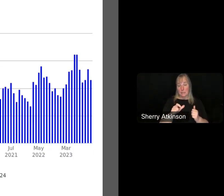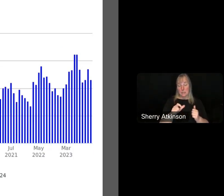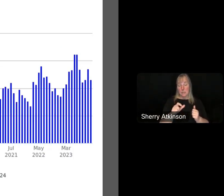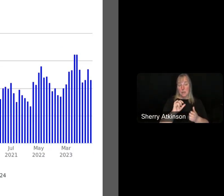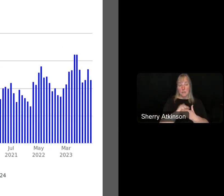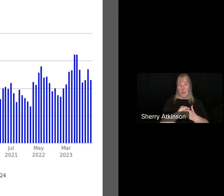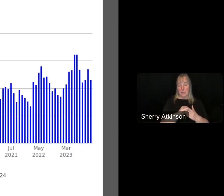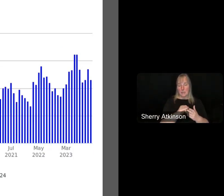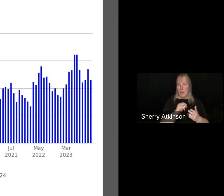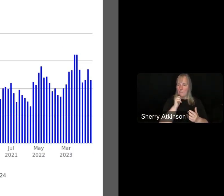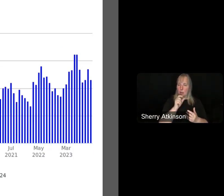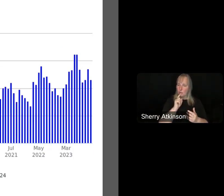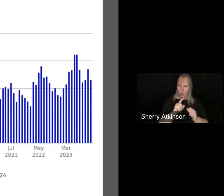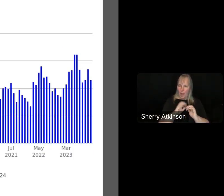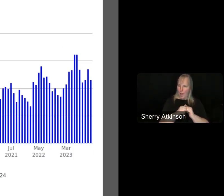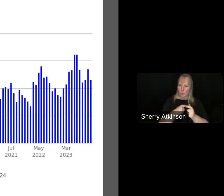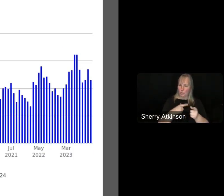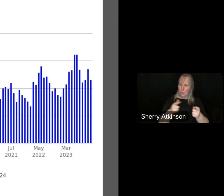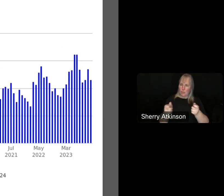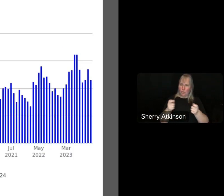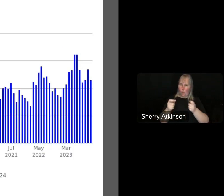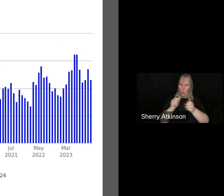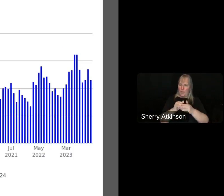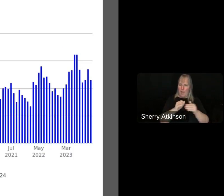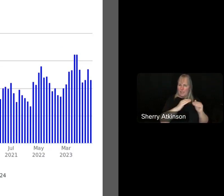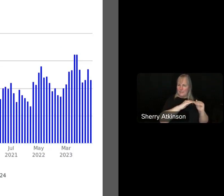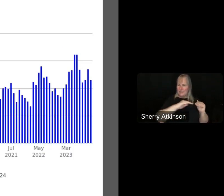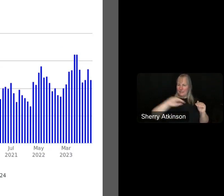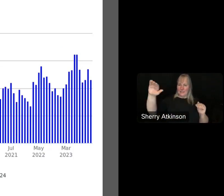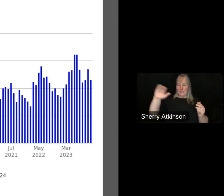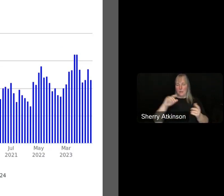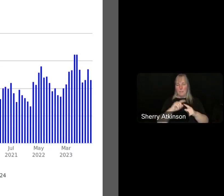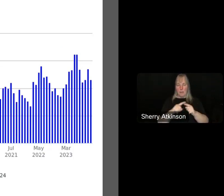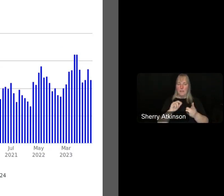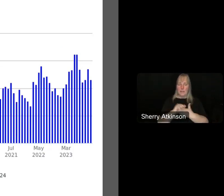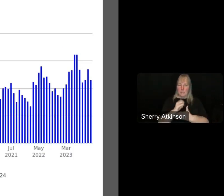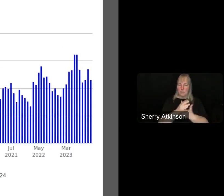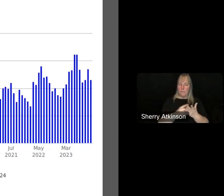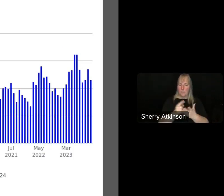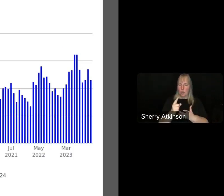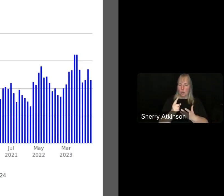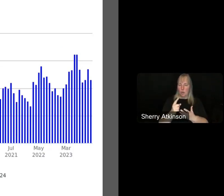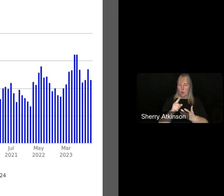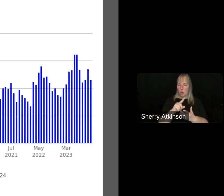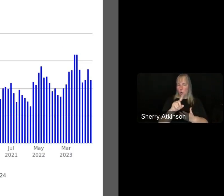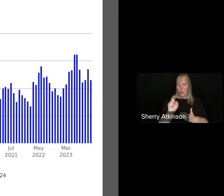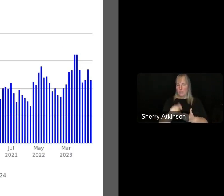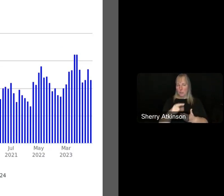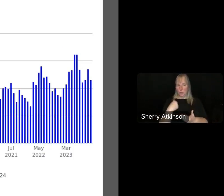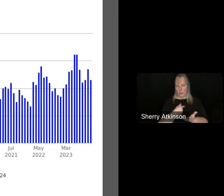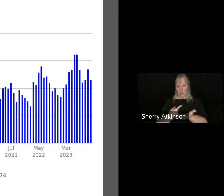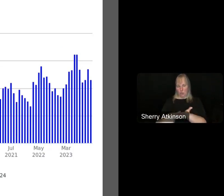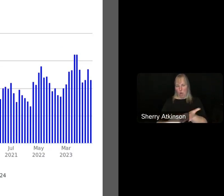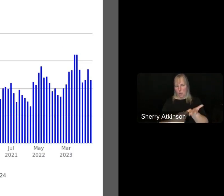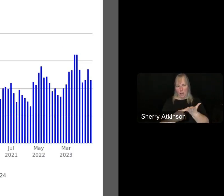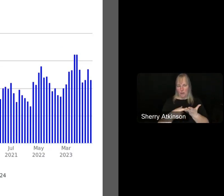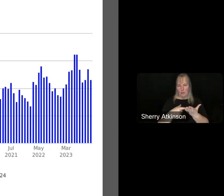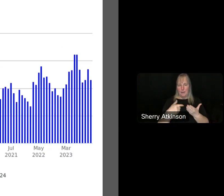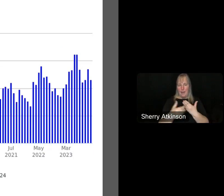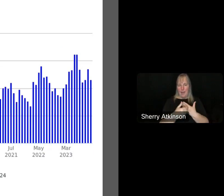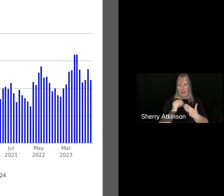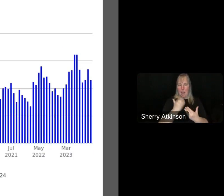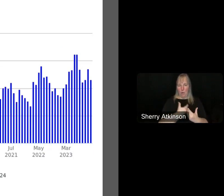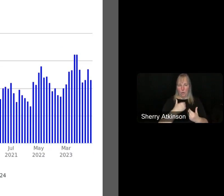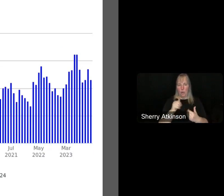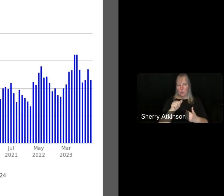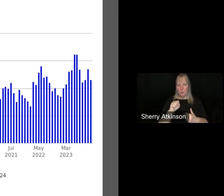not sure how it can be controlled, but these are some of the questions that that we talk about at the association, not only the county